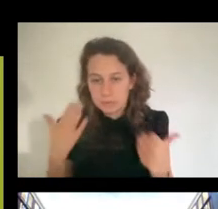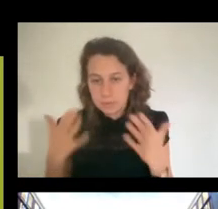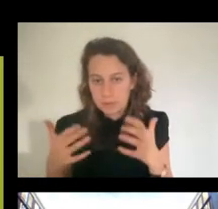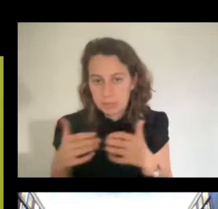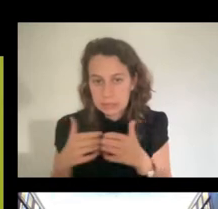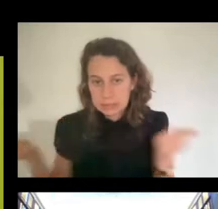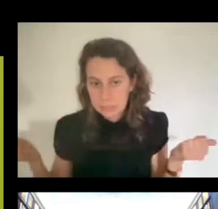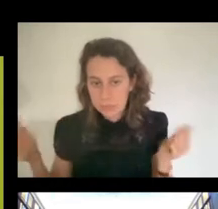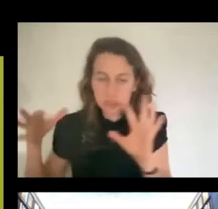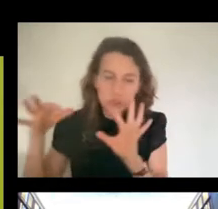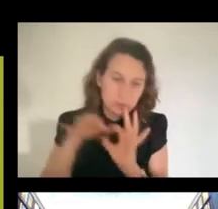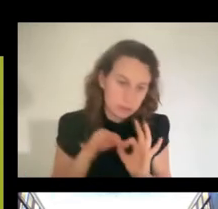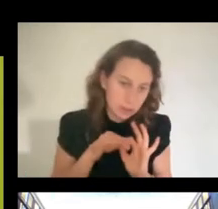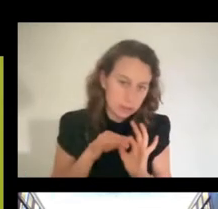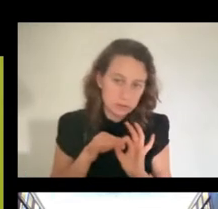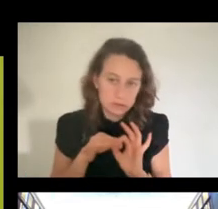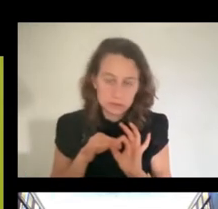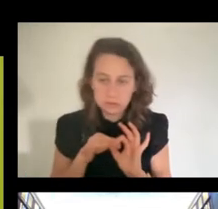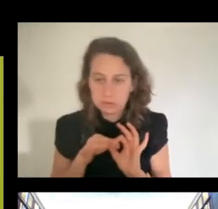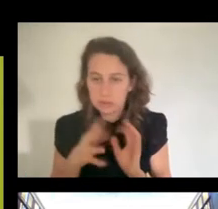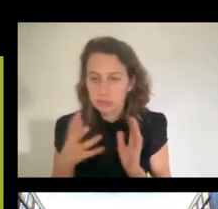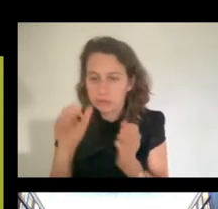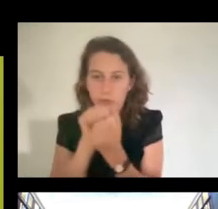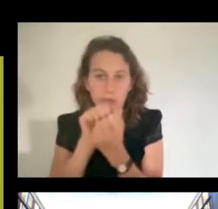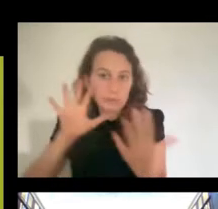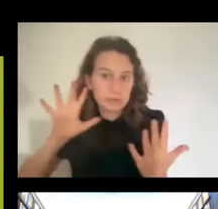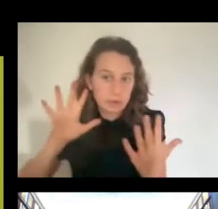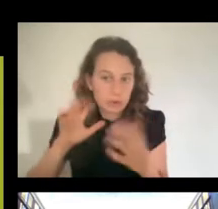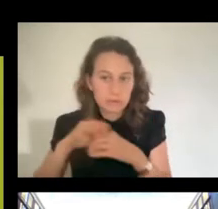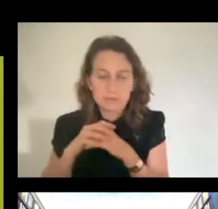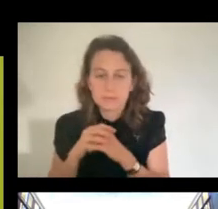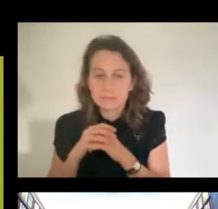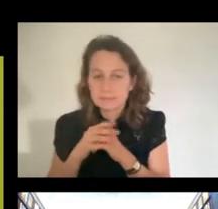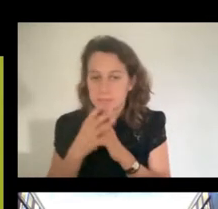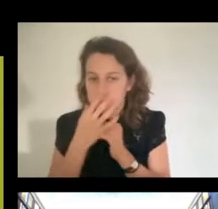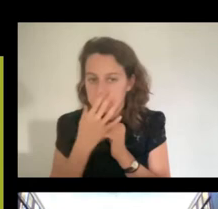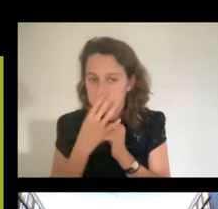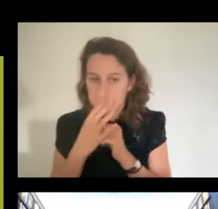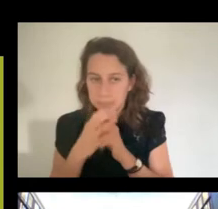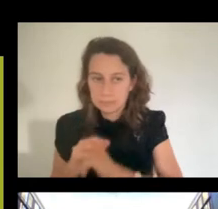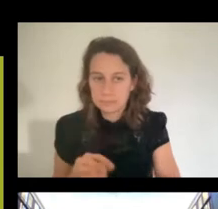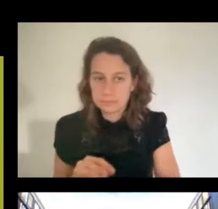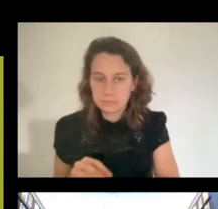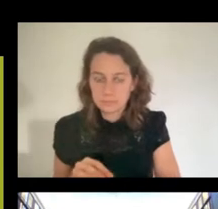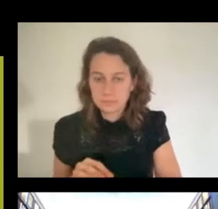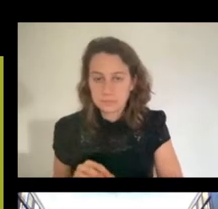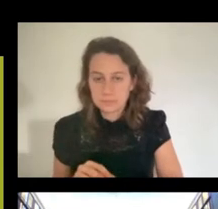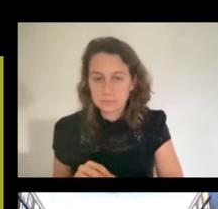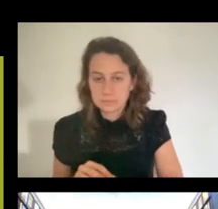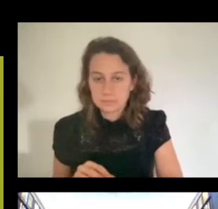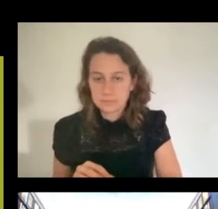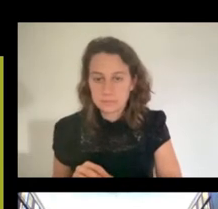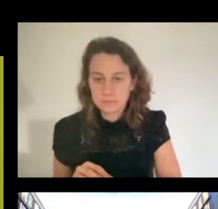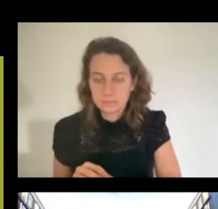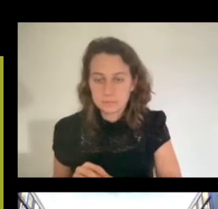and connection, just very abstract way. And I think that in this particular piece, we were